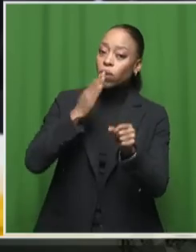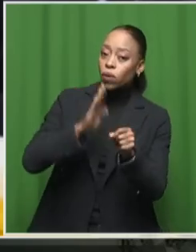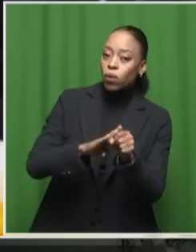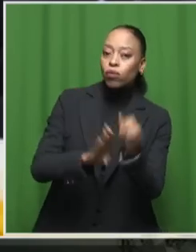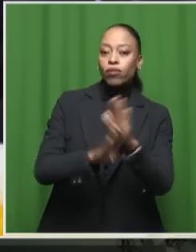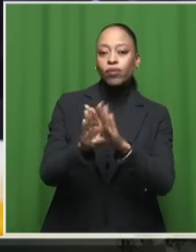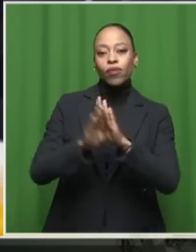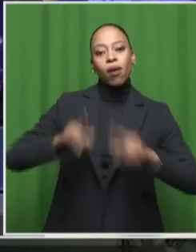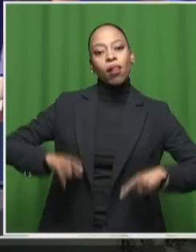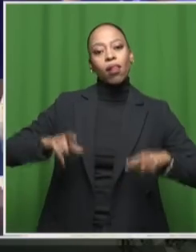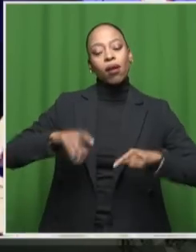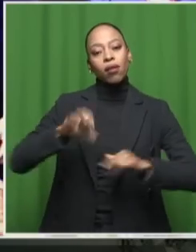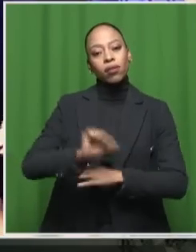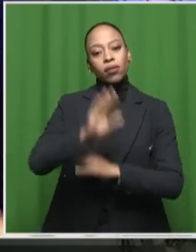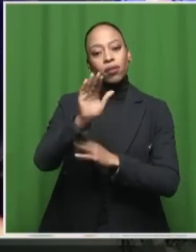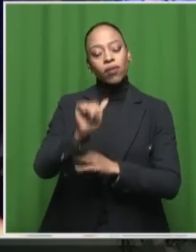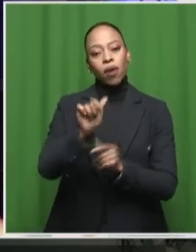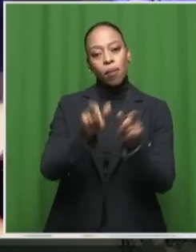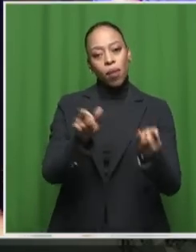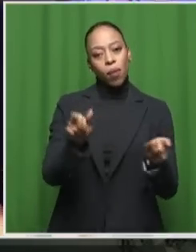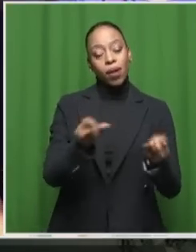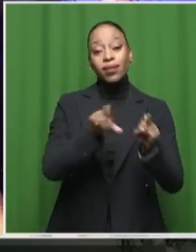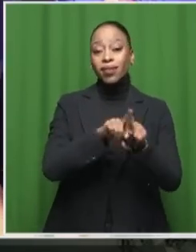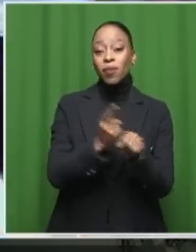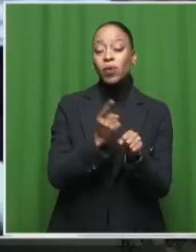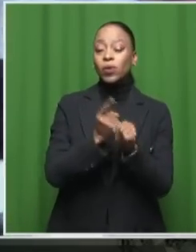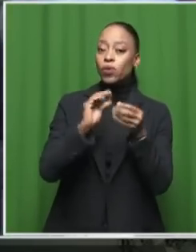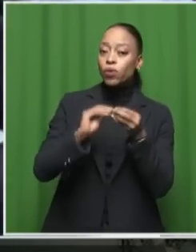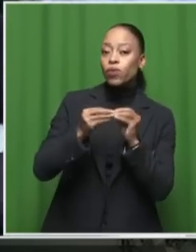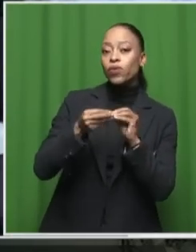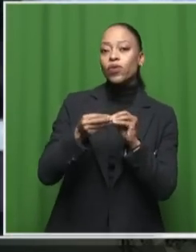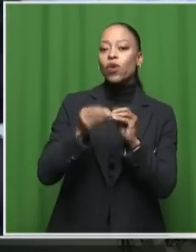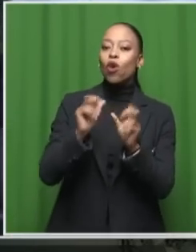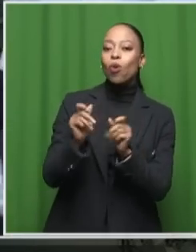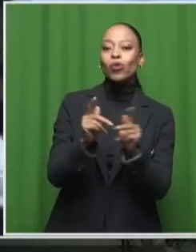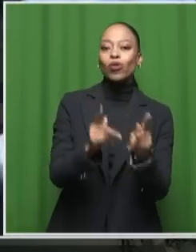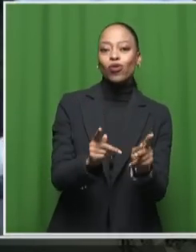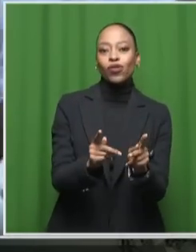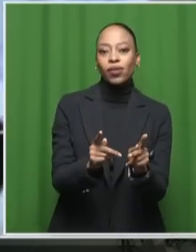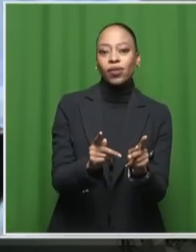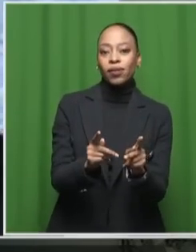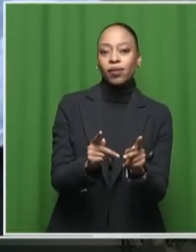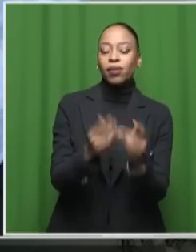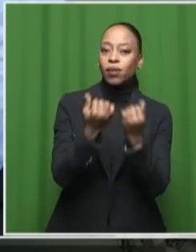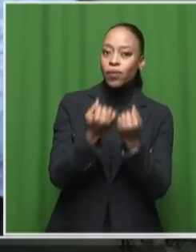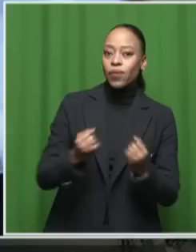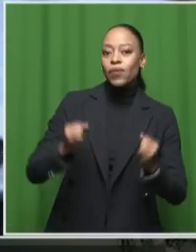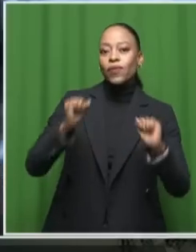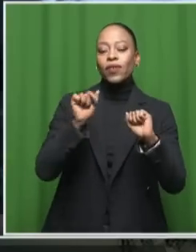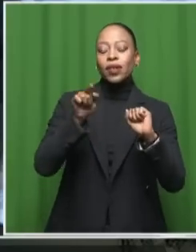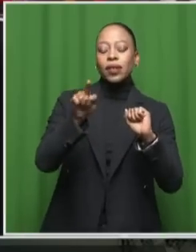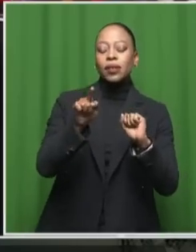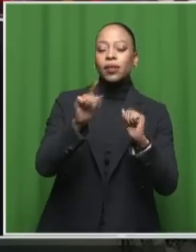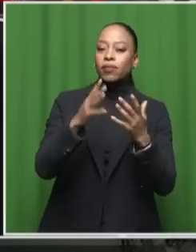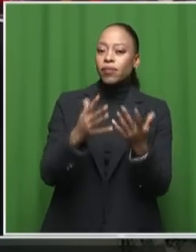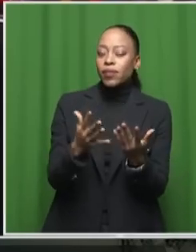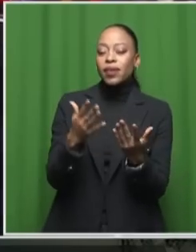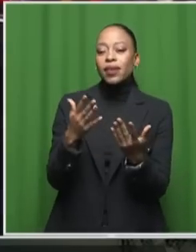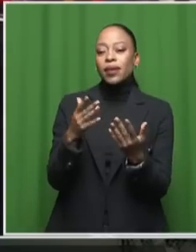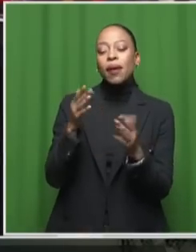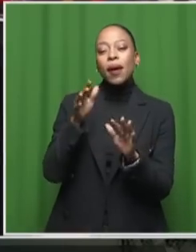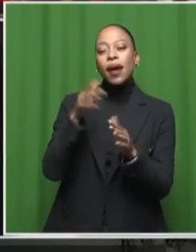of life of all South Africans and to create the opportunities that will free the potential of each citizen. That,